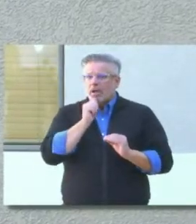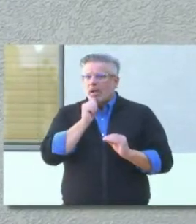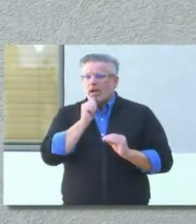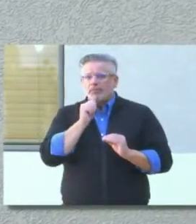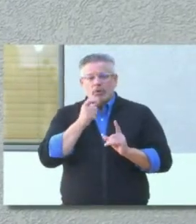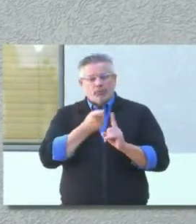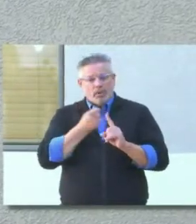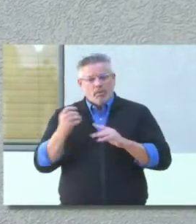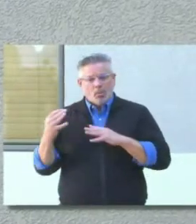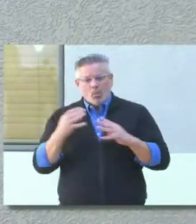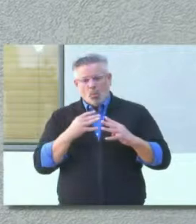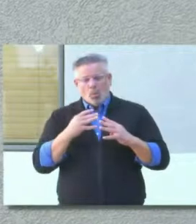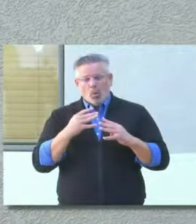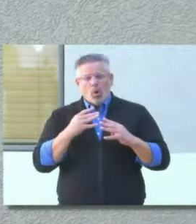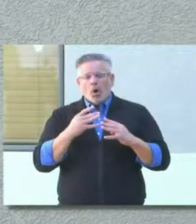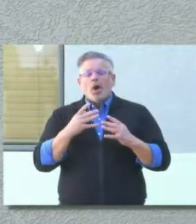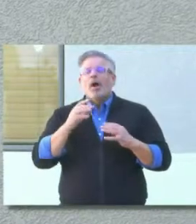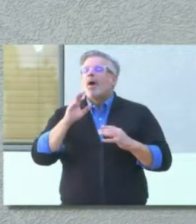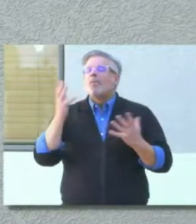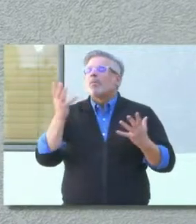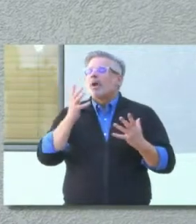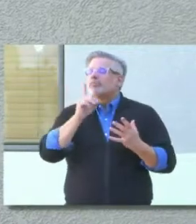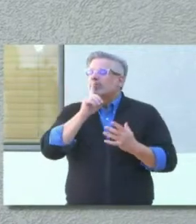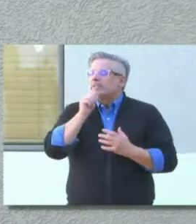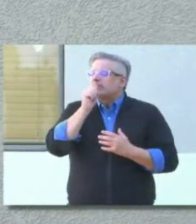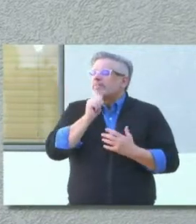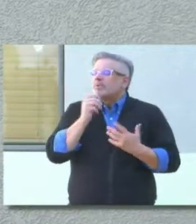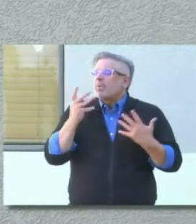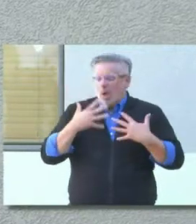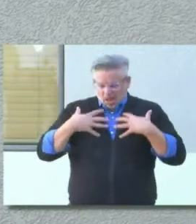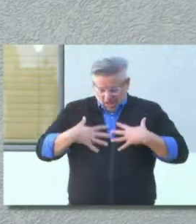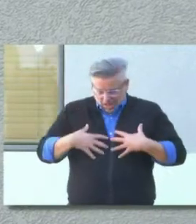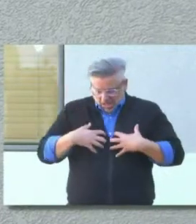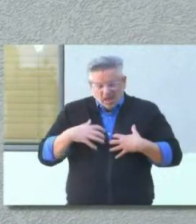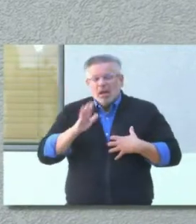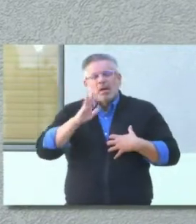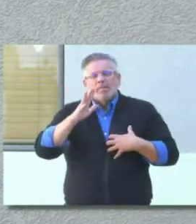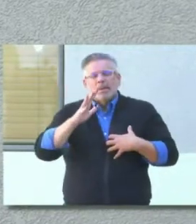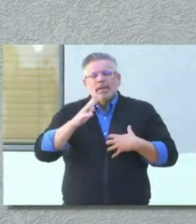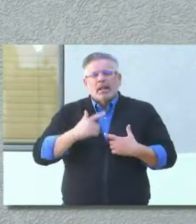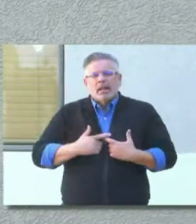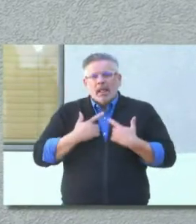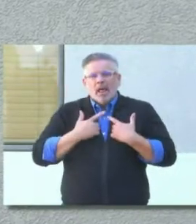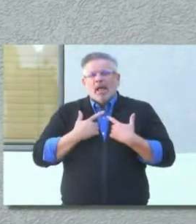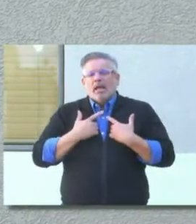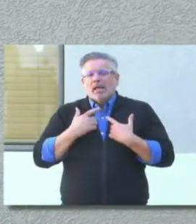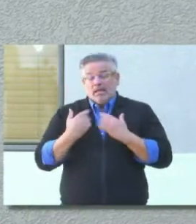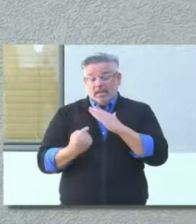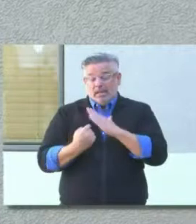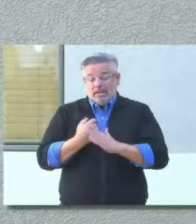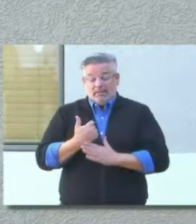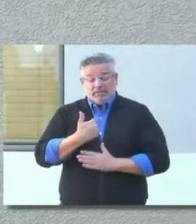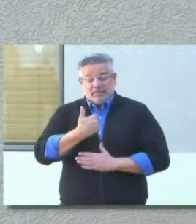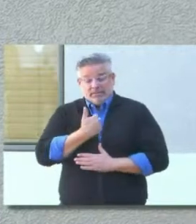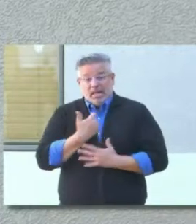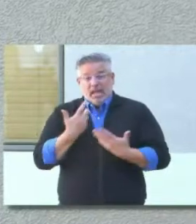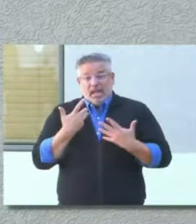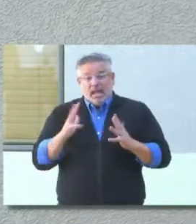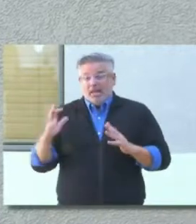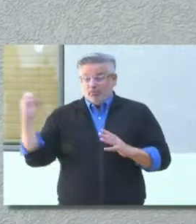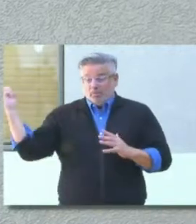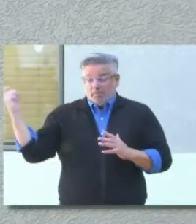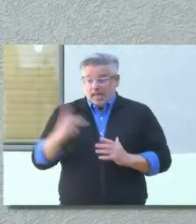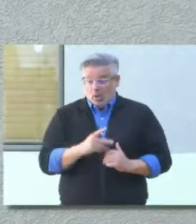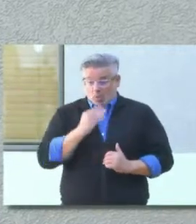war, it was the invisible wounds of war that took his life. He took his own life after